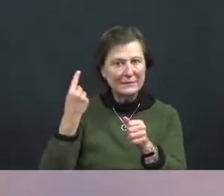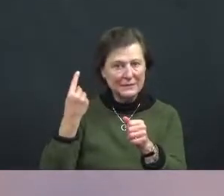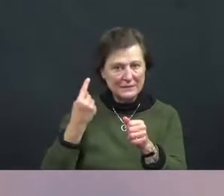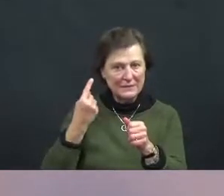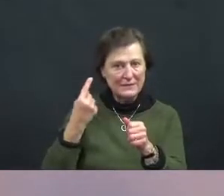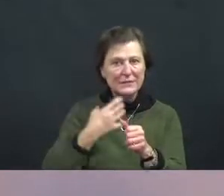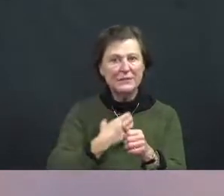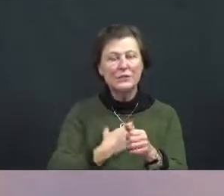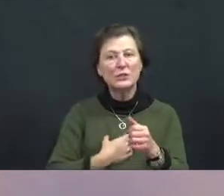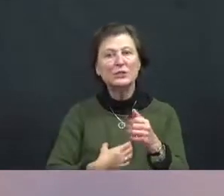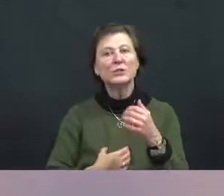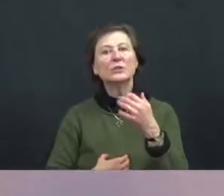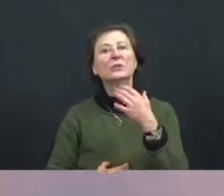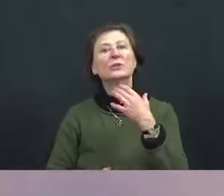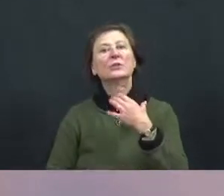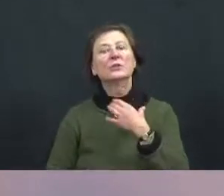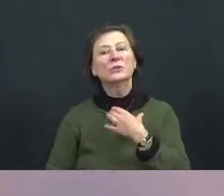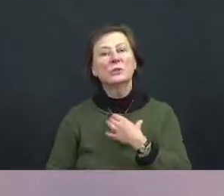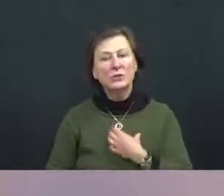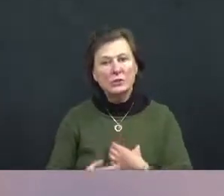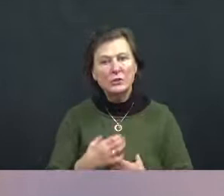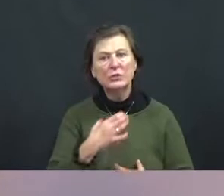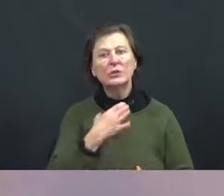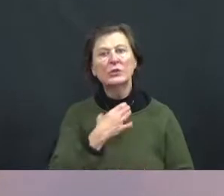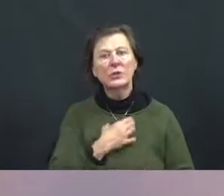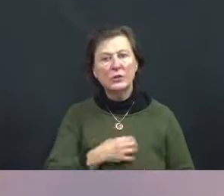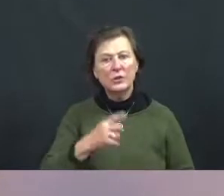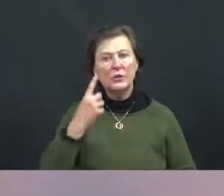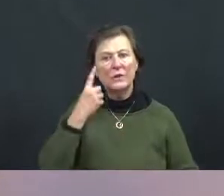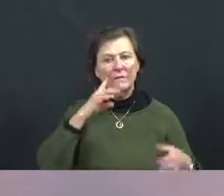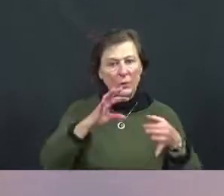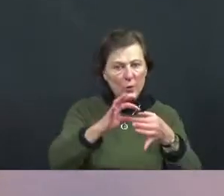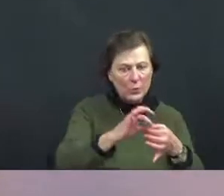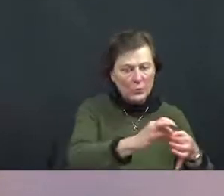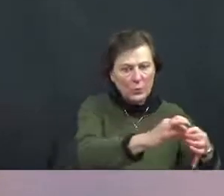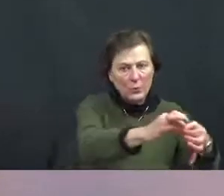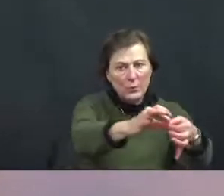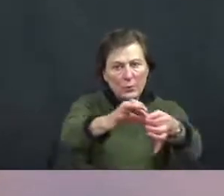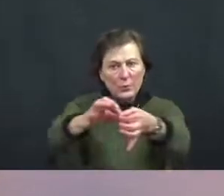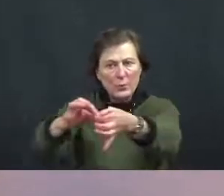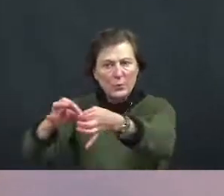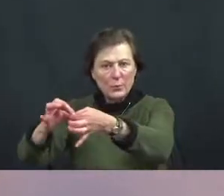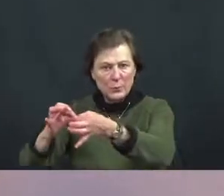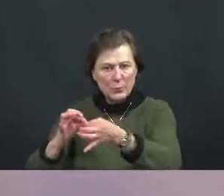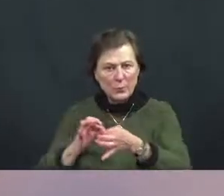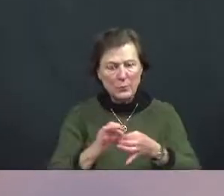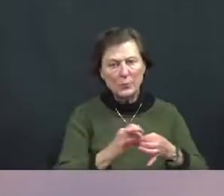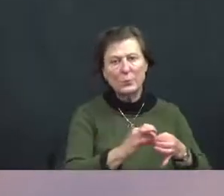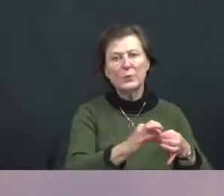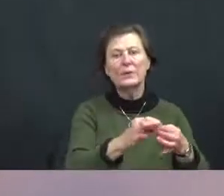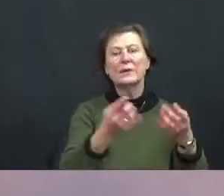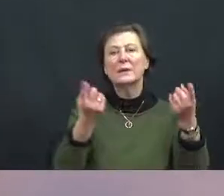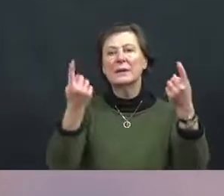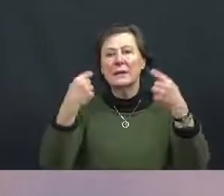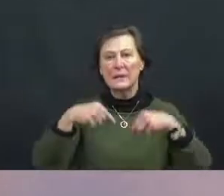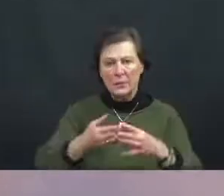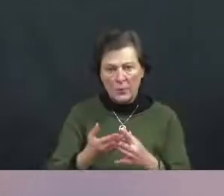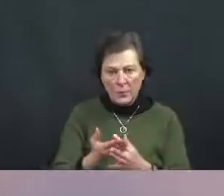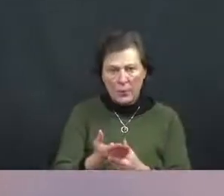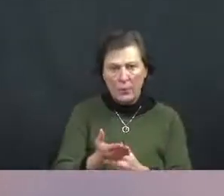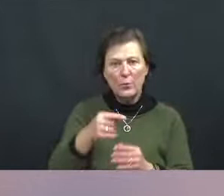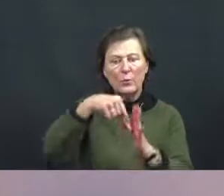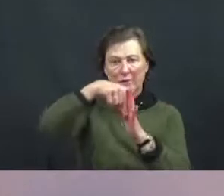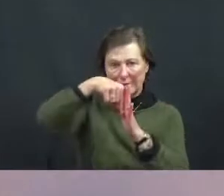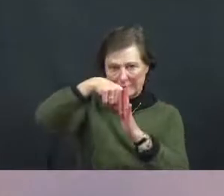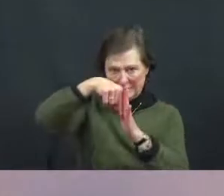to yearn for that unity that comes through deeper